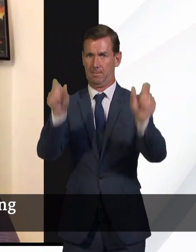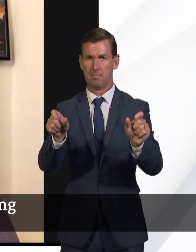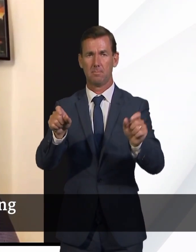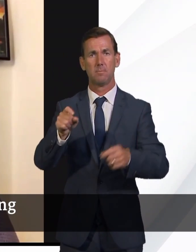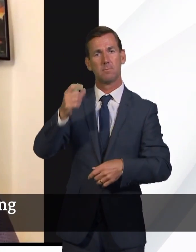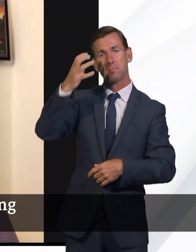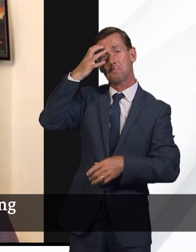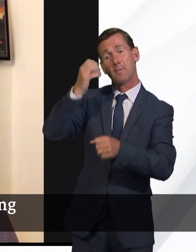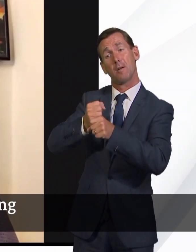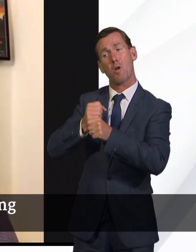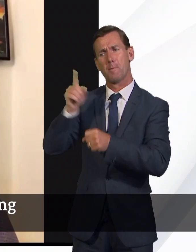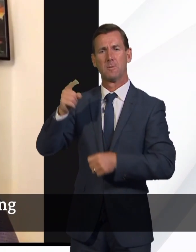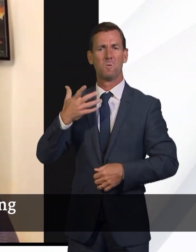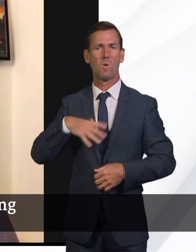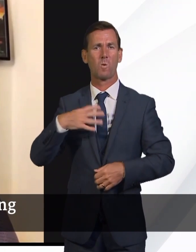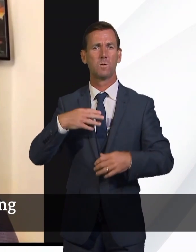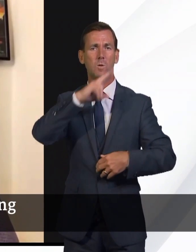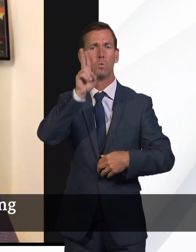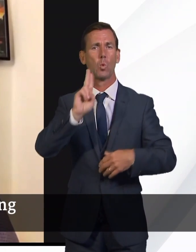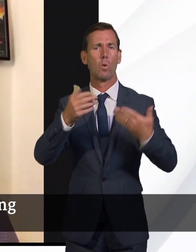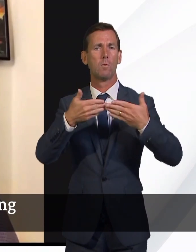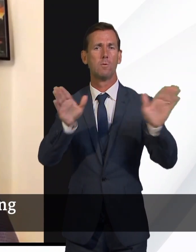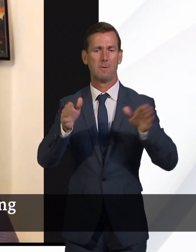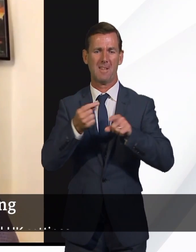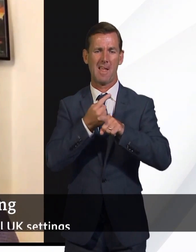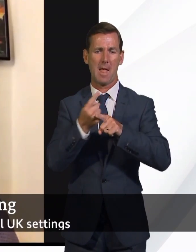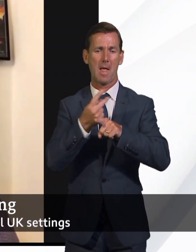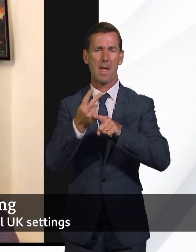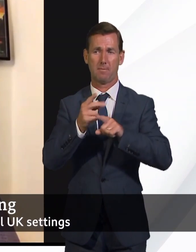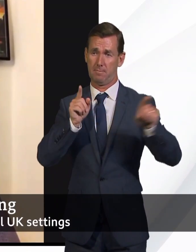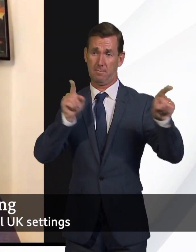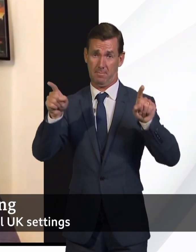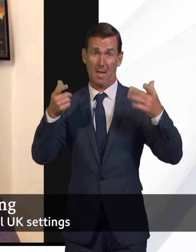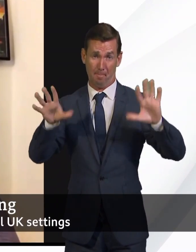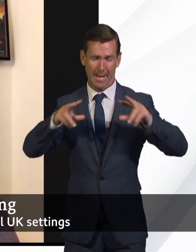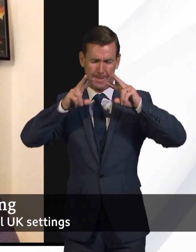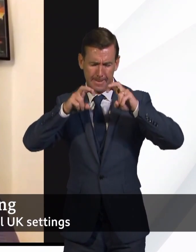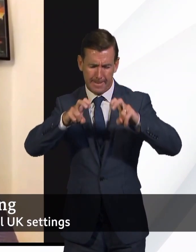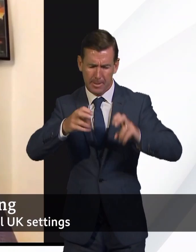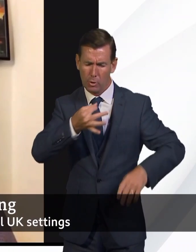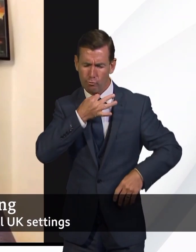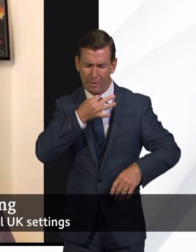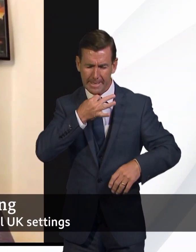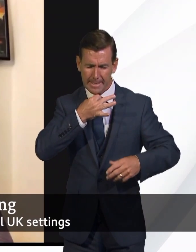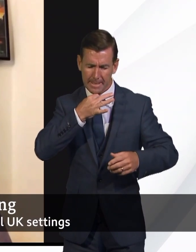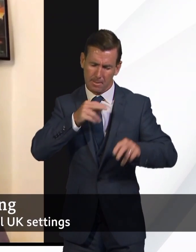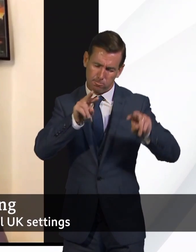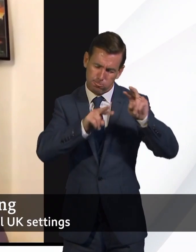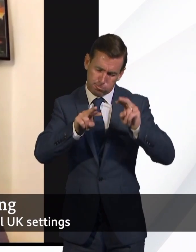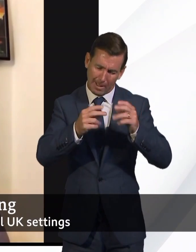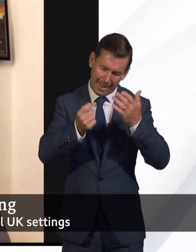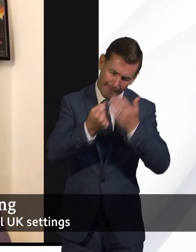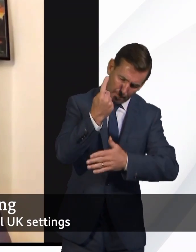schools in the next couple of weeks, you've no doubt carried out some quite complex modelling of the risks of taking that